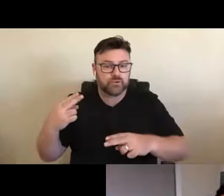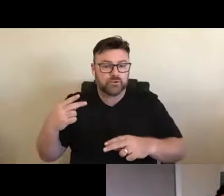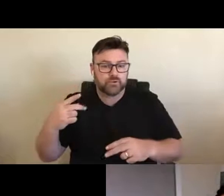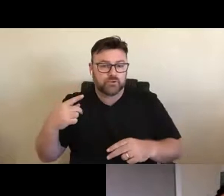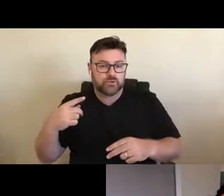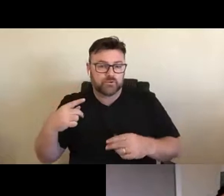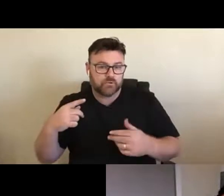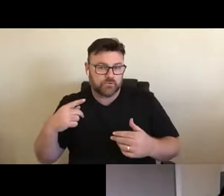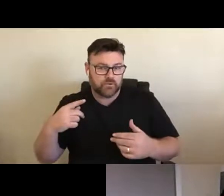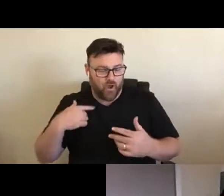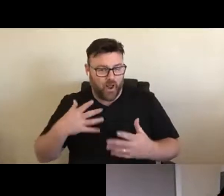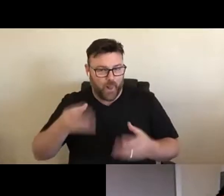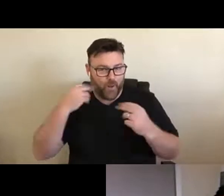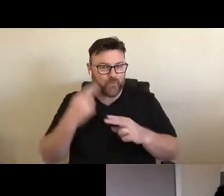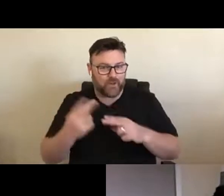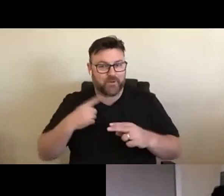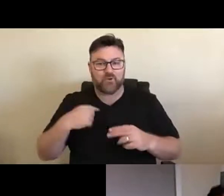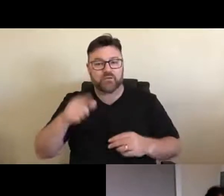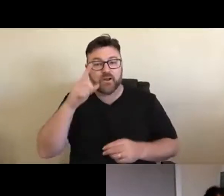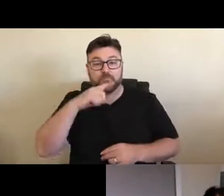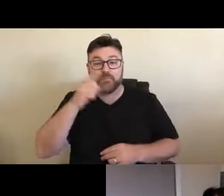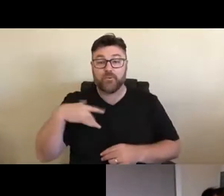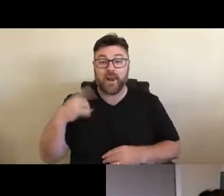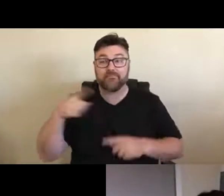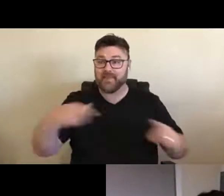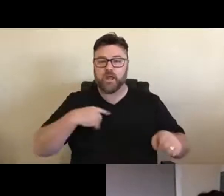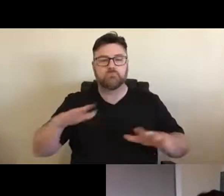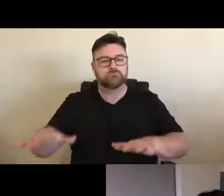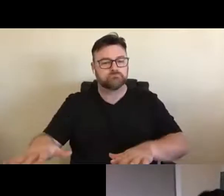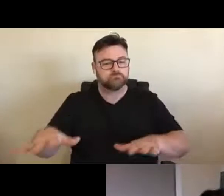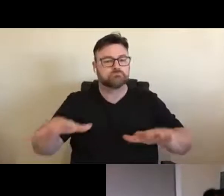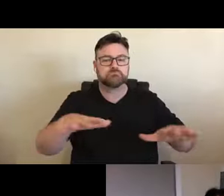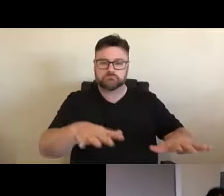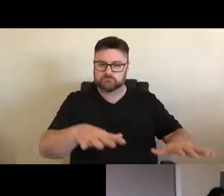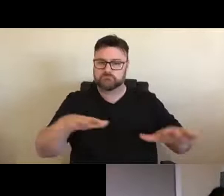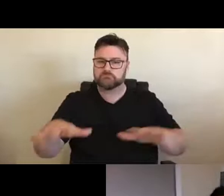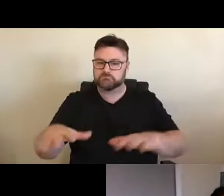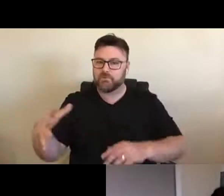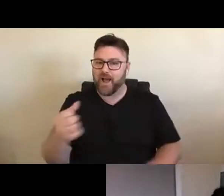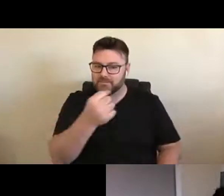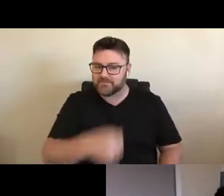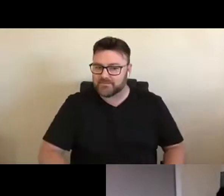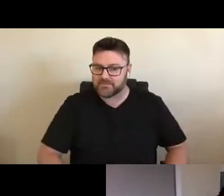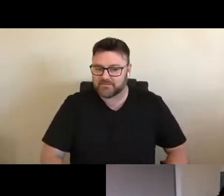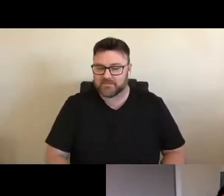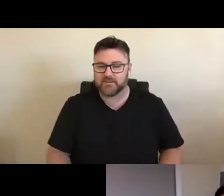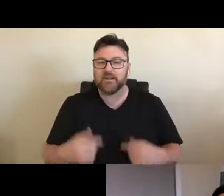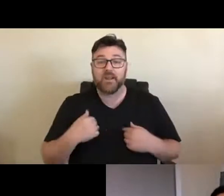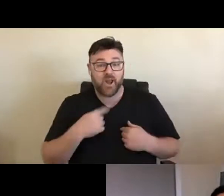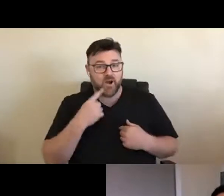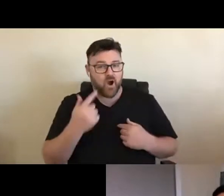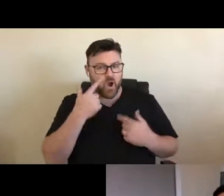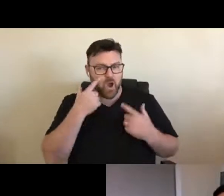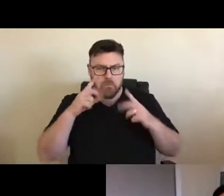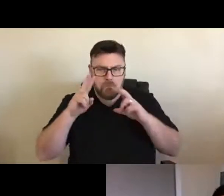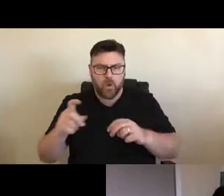locals. And this was in combination, I'm interested in anthropologist Tim Ingold's notion on wayfaring, that we live